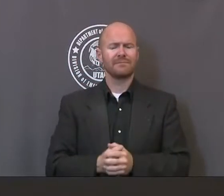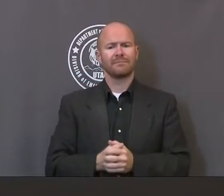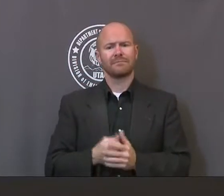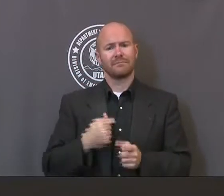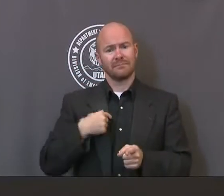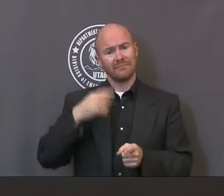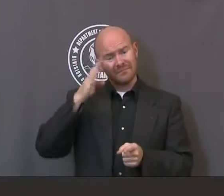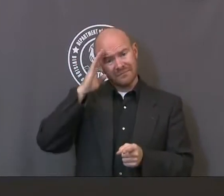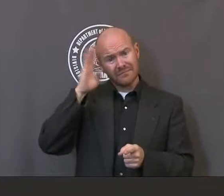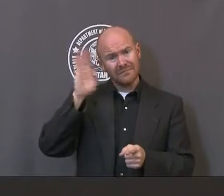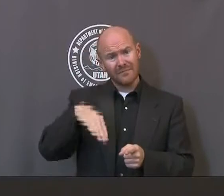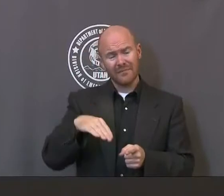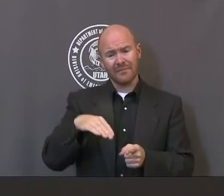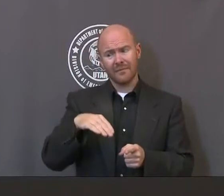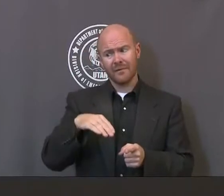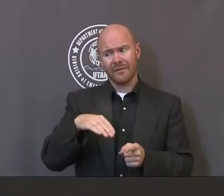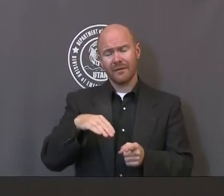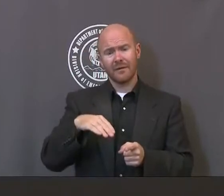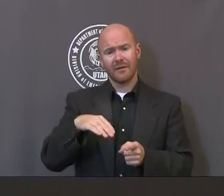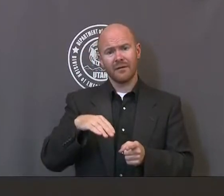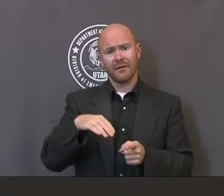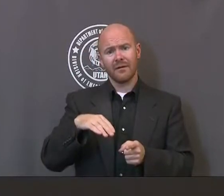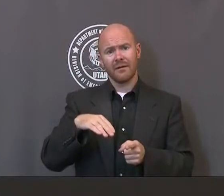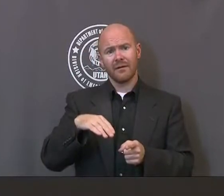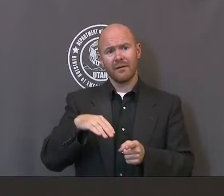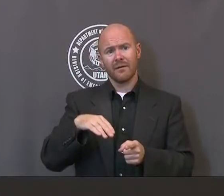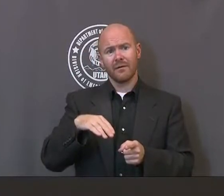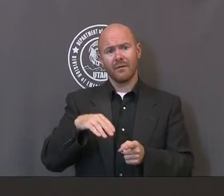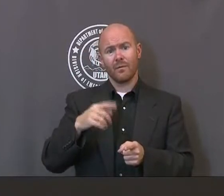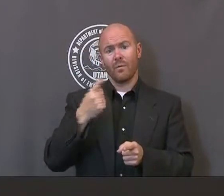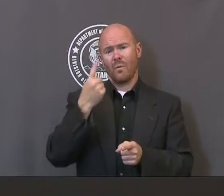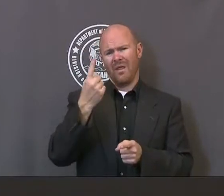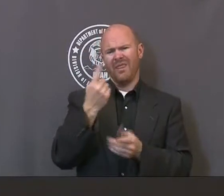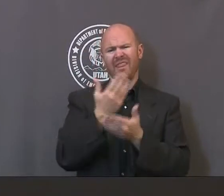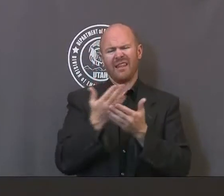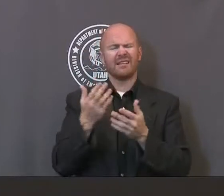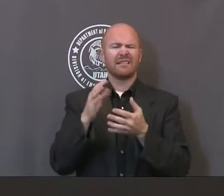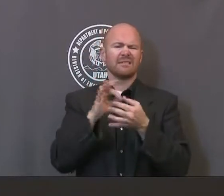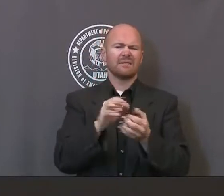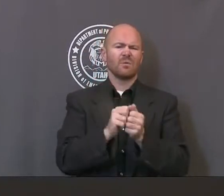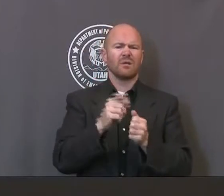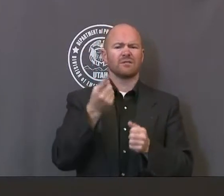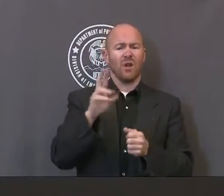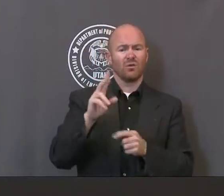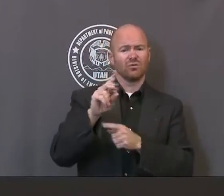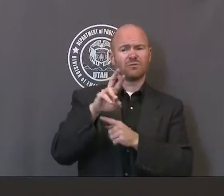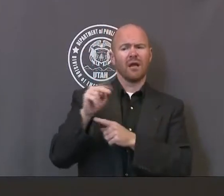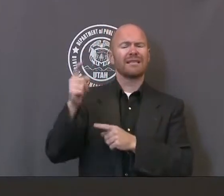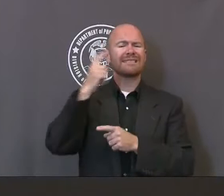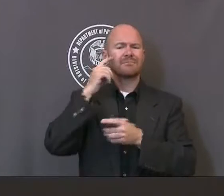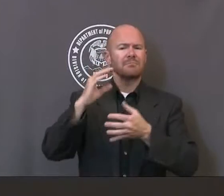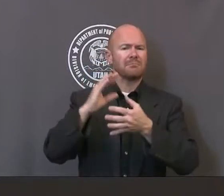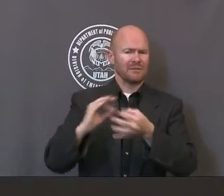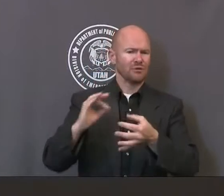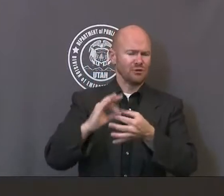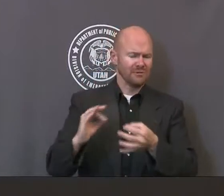that just one nuance to the information that Dr. Dunn just gave is in order for